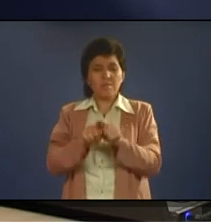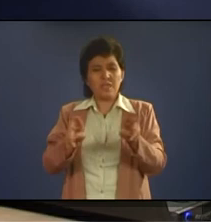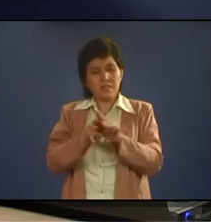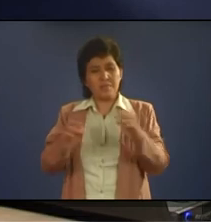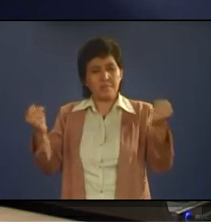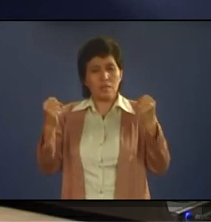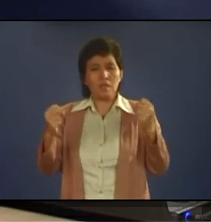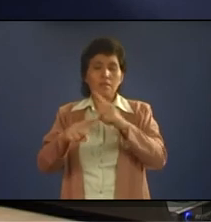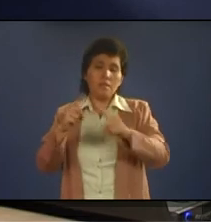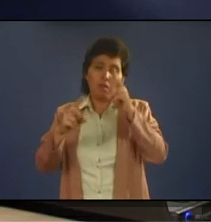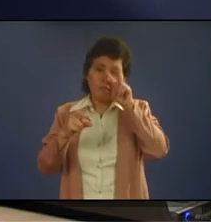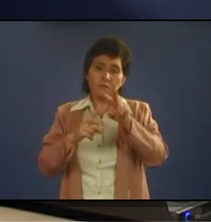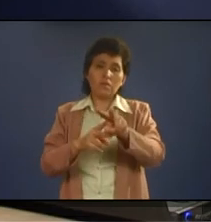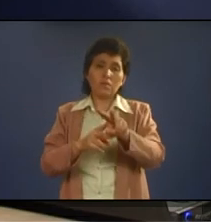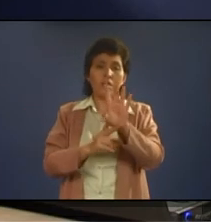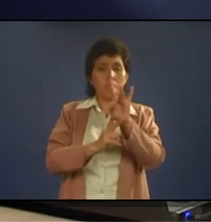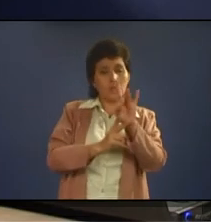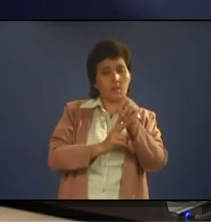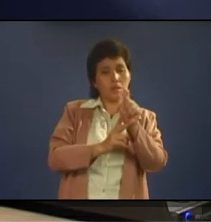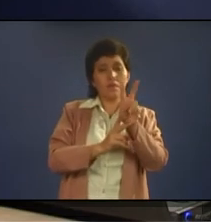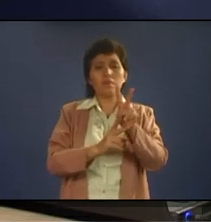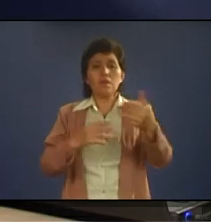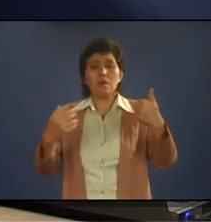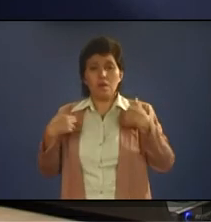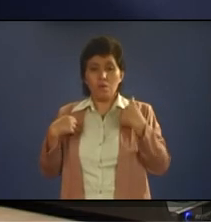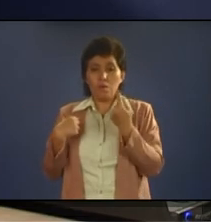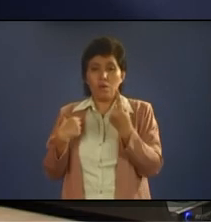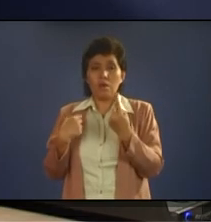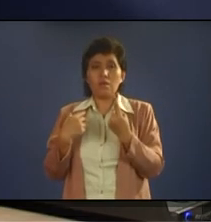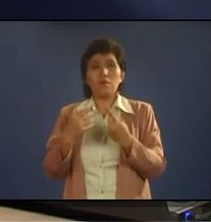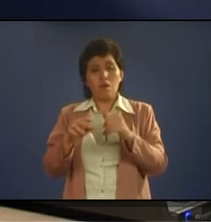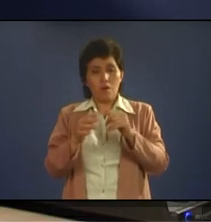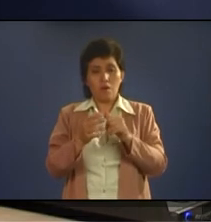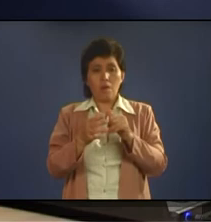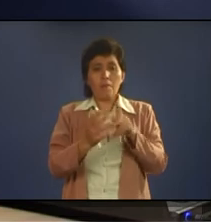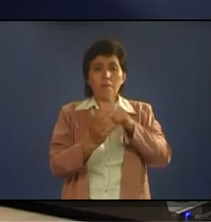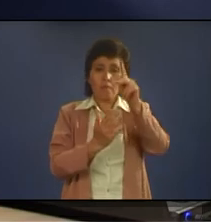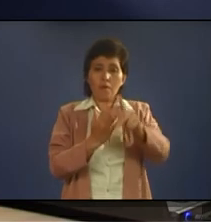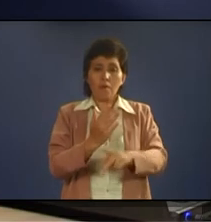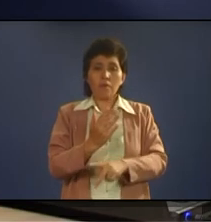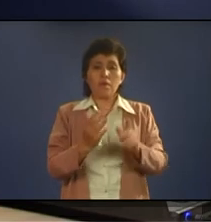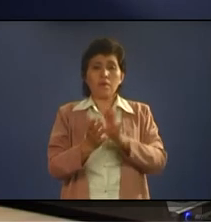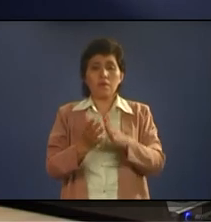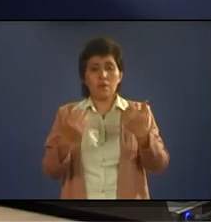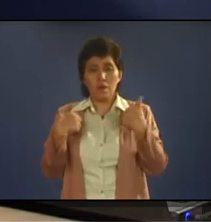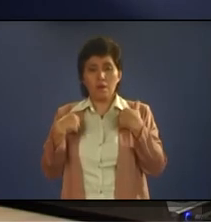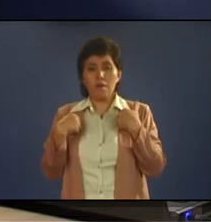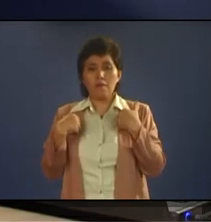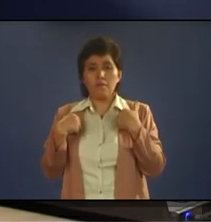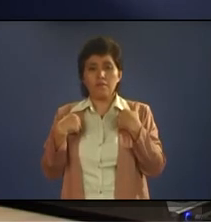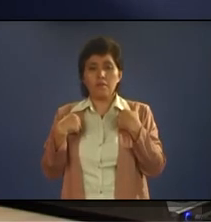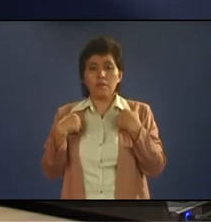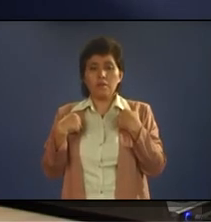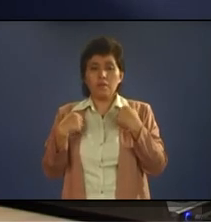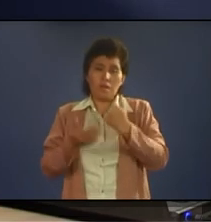look, ATV recently has one, it's called The Showdown. They have a groups of dancers performing each other's.